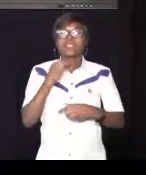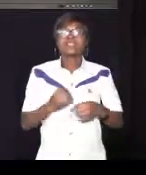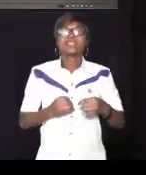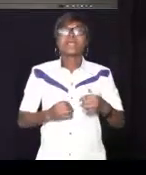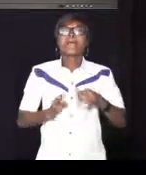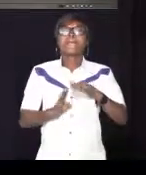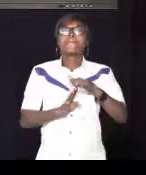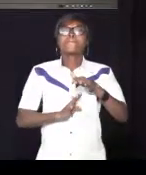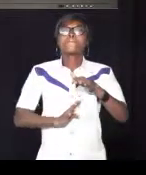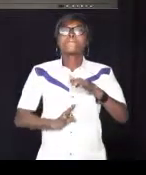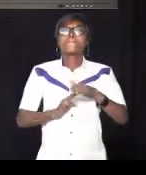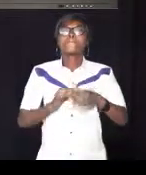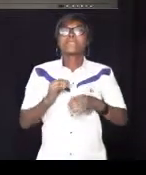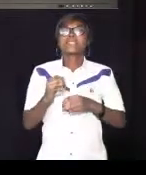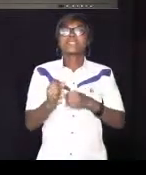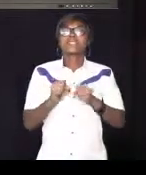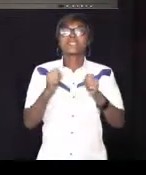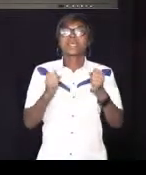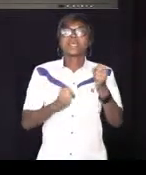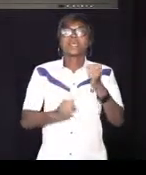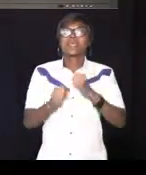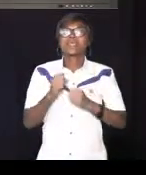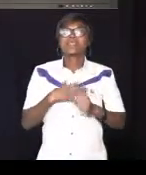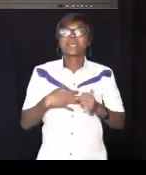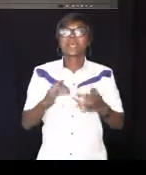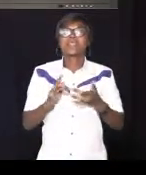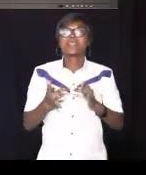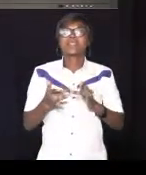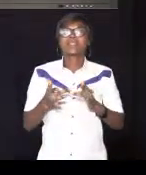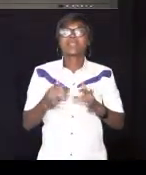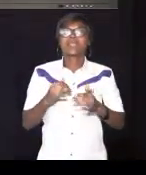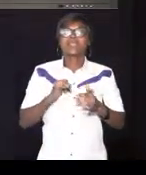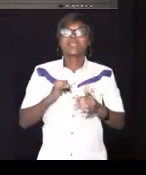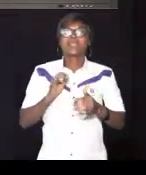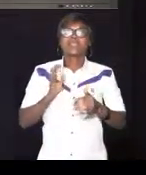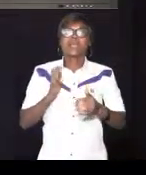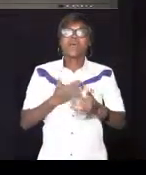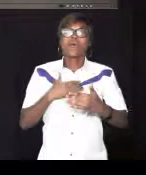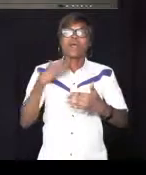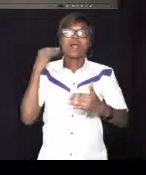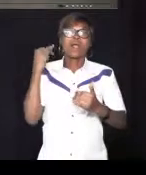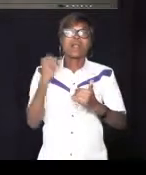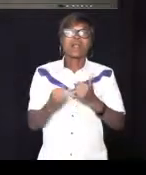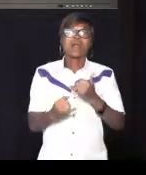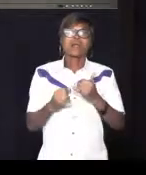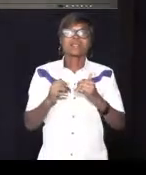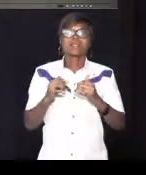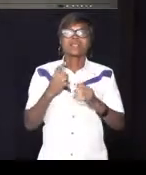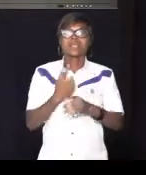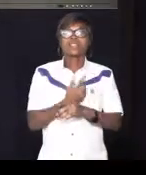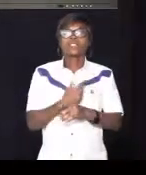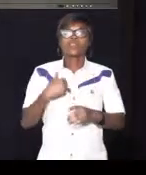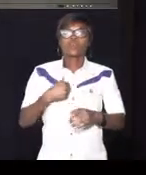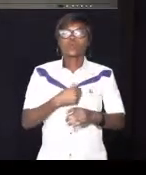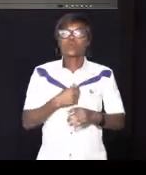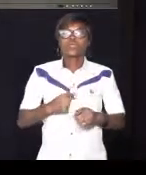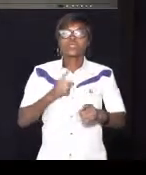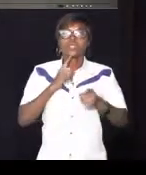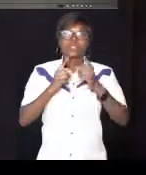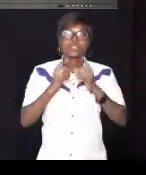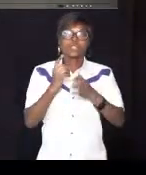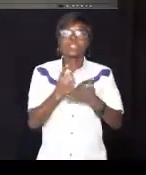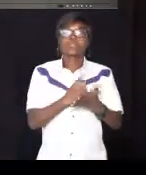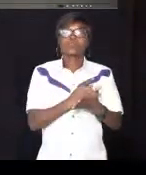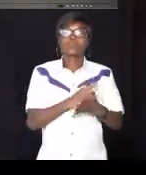and technology. In our last lesson, we discussed mineral resources. You were given examples of